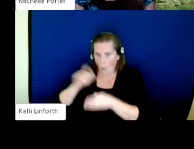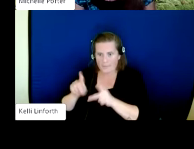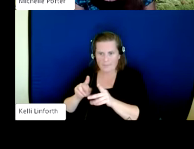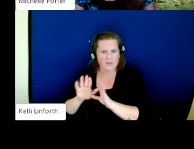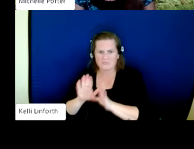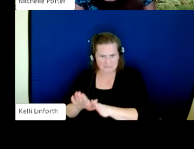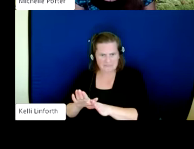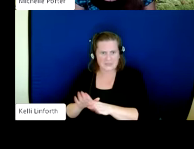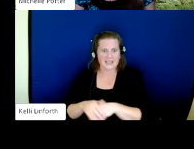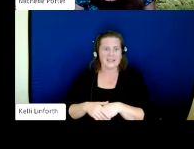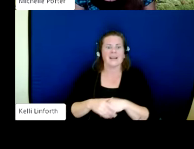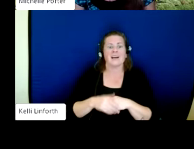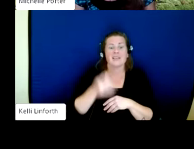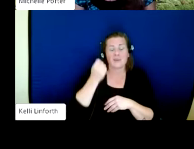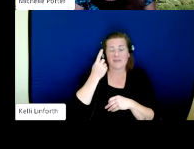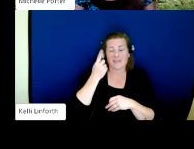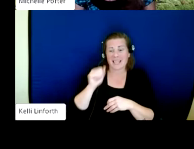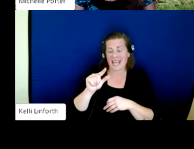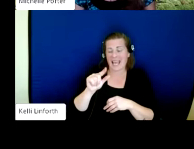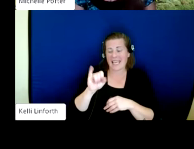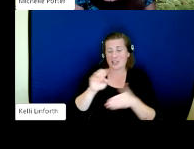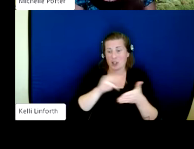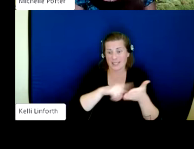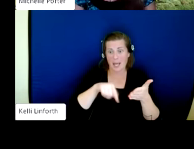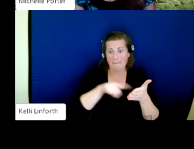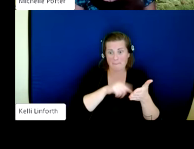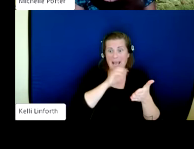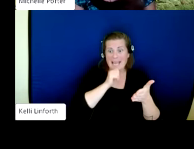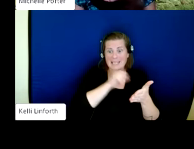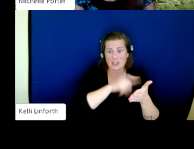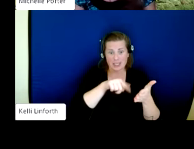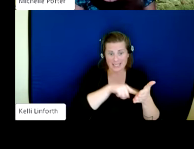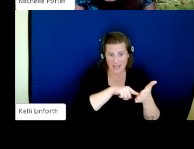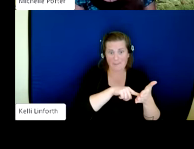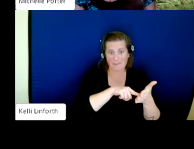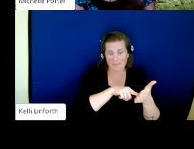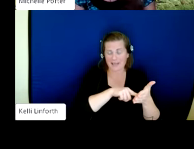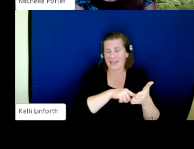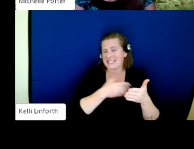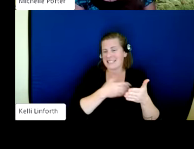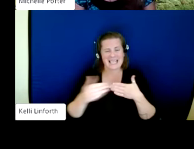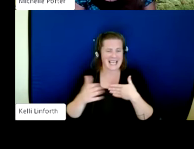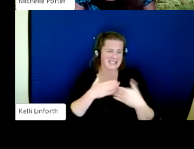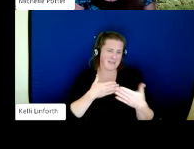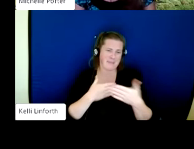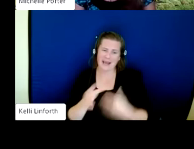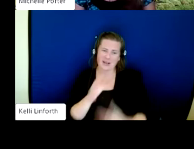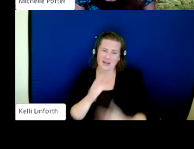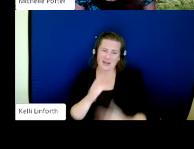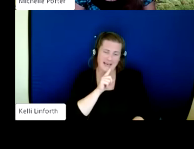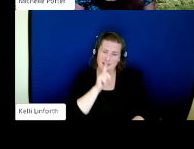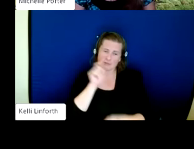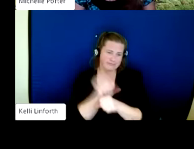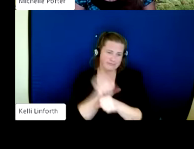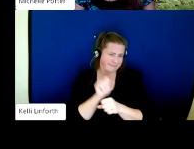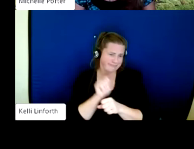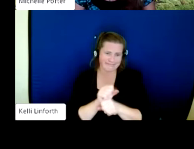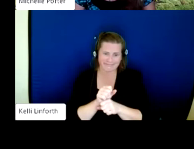as affecting older individuals. It really can apply to anyone of any age if all of these things are